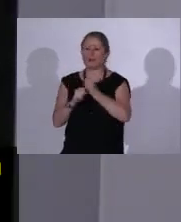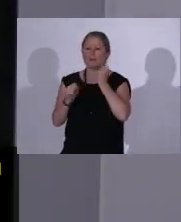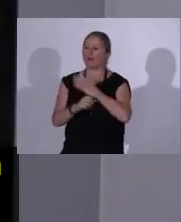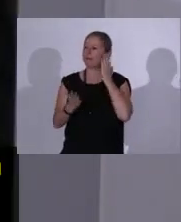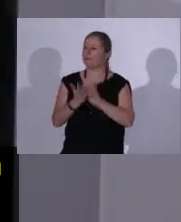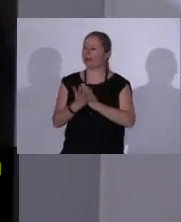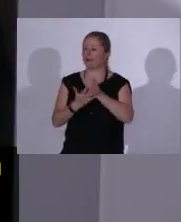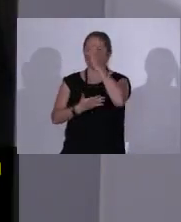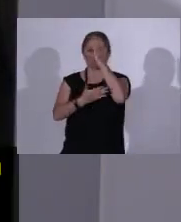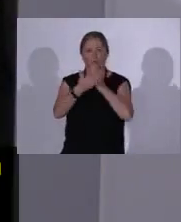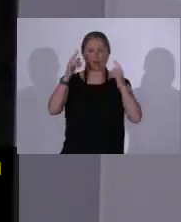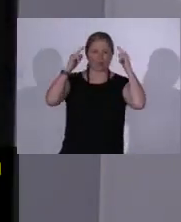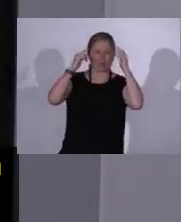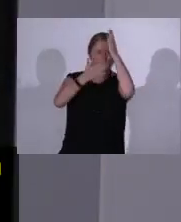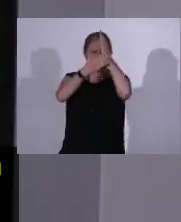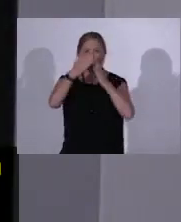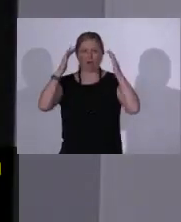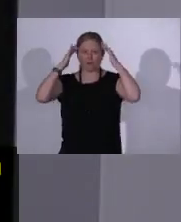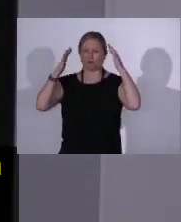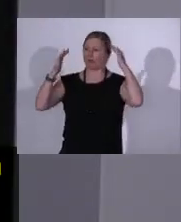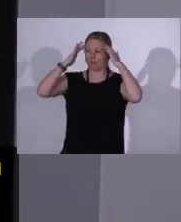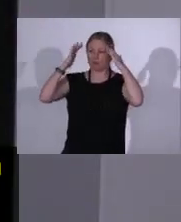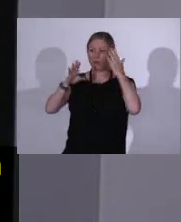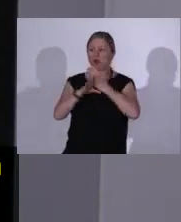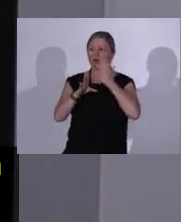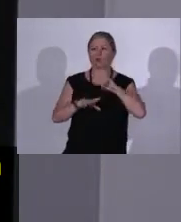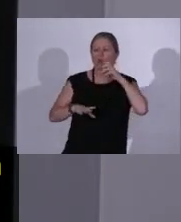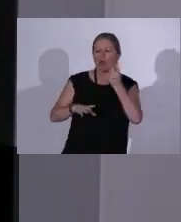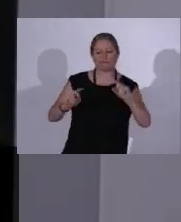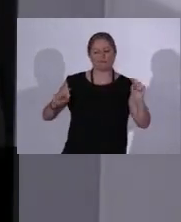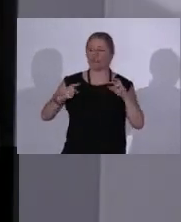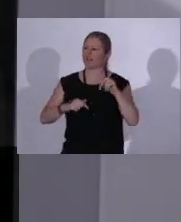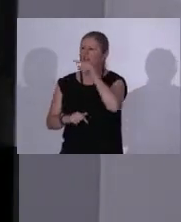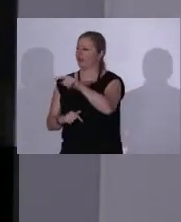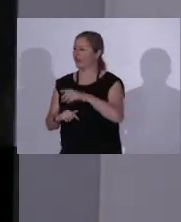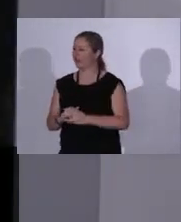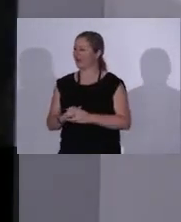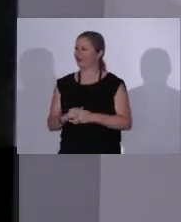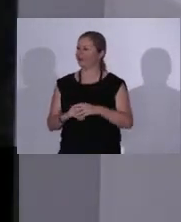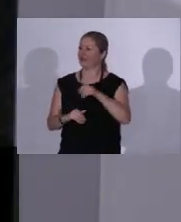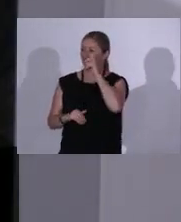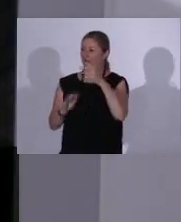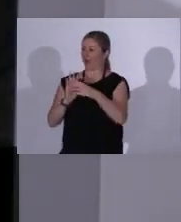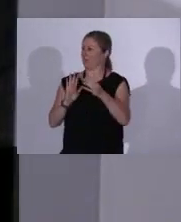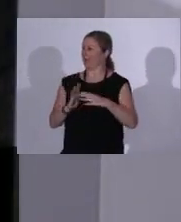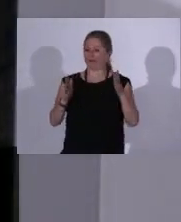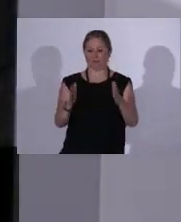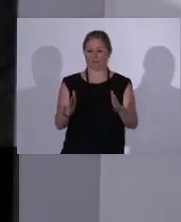brains, both hemispheres, are working. And so we'll have a little bit of a challenge for you. Get you to place both hands out in front of you.